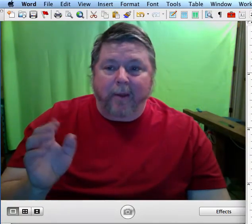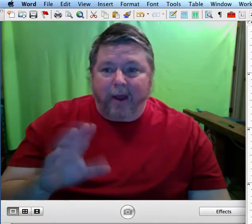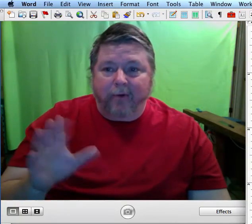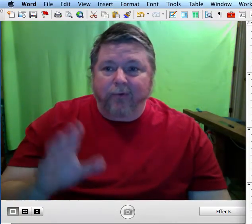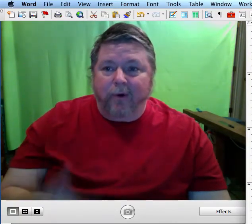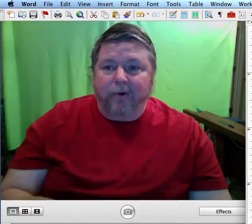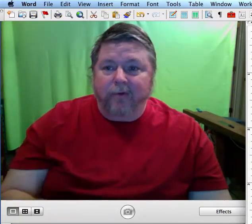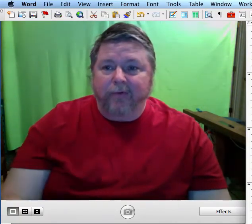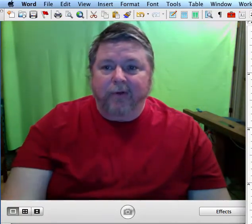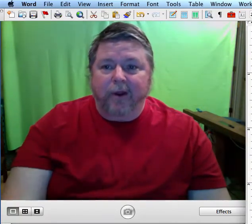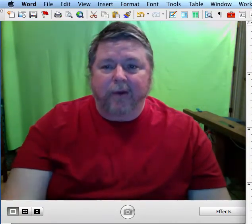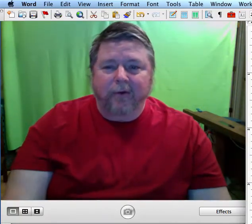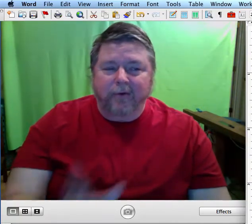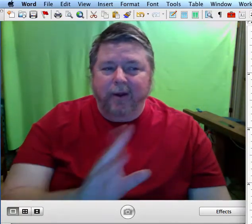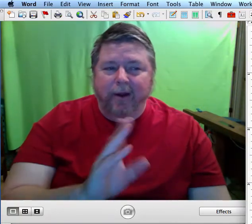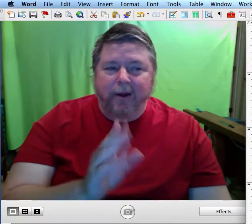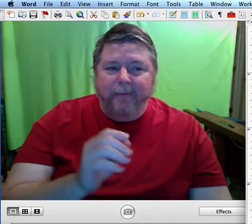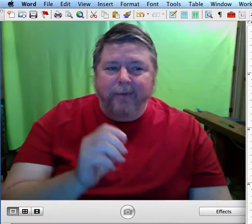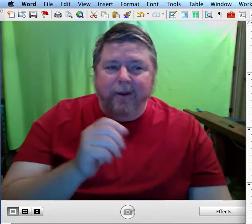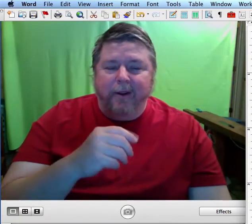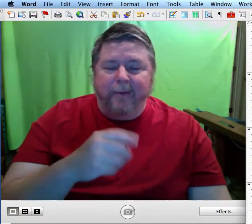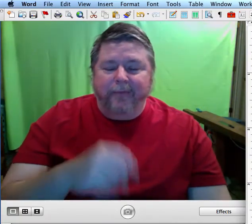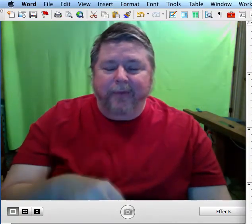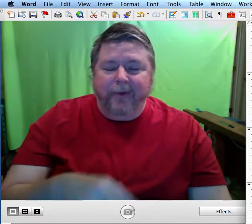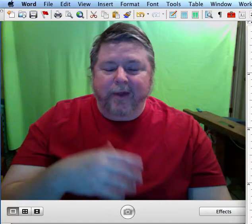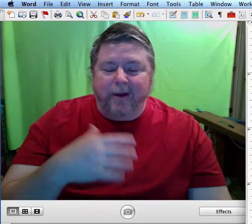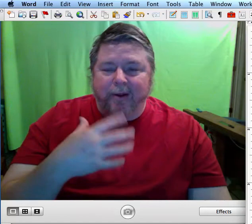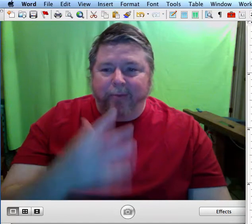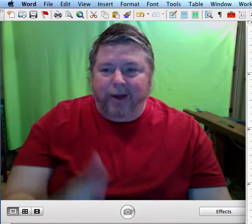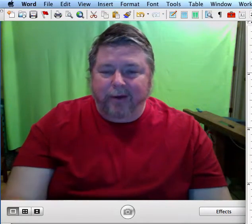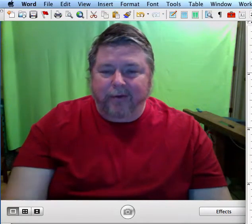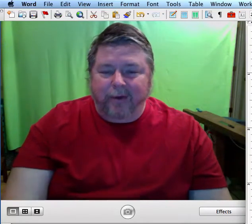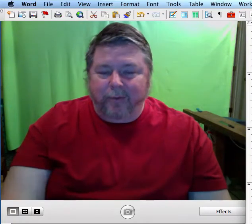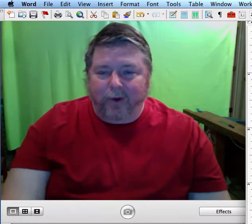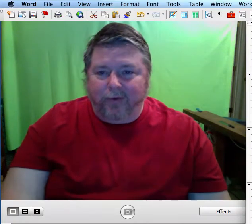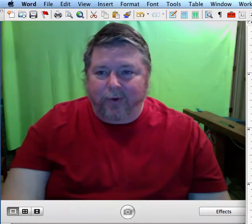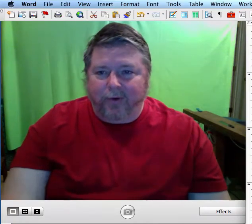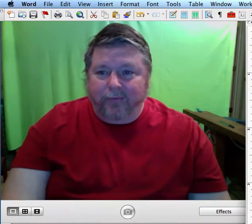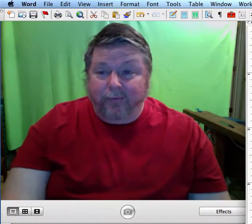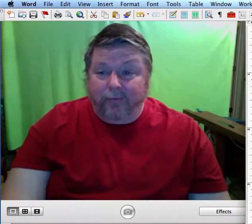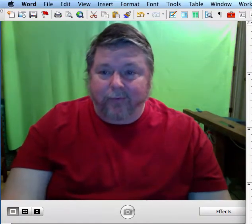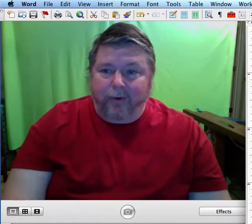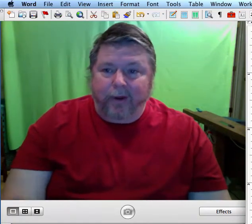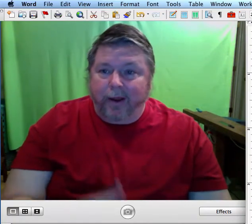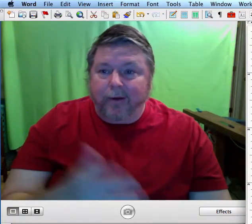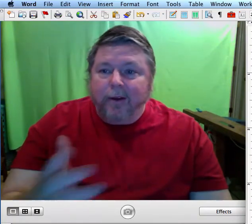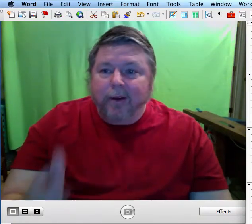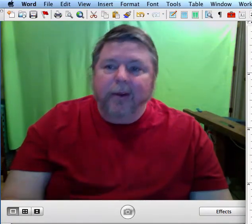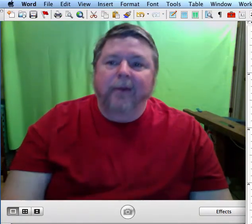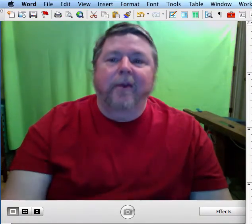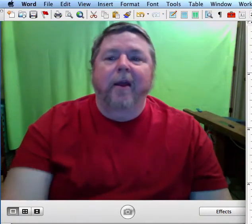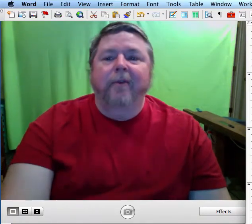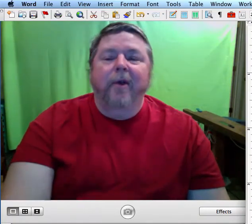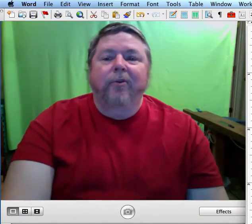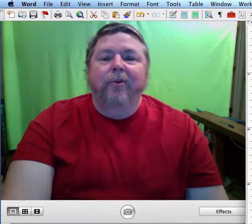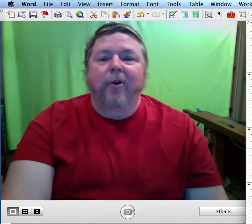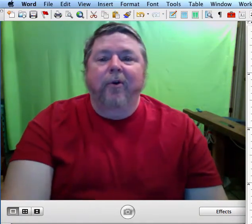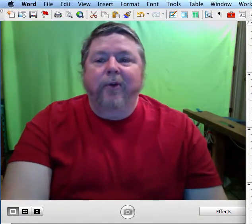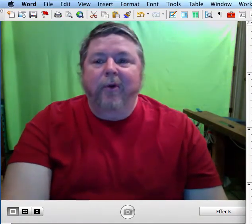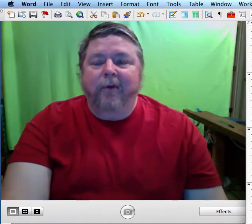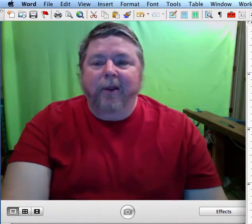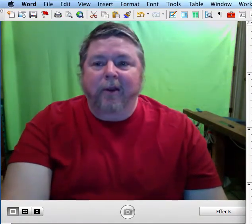about 450 signs. It's not a complete, it's more like 448 signs are